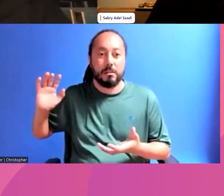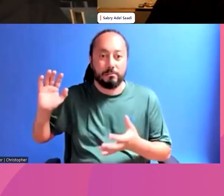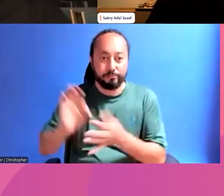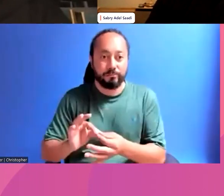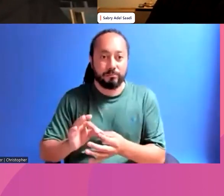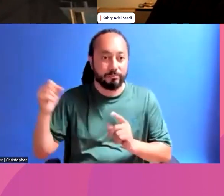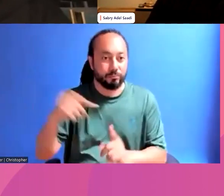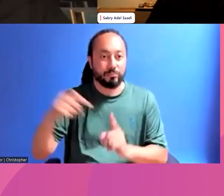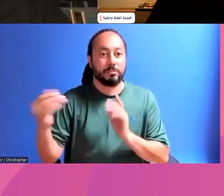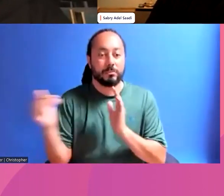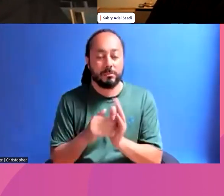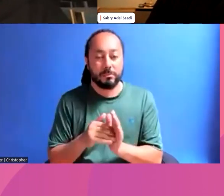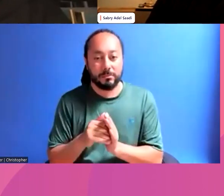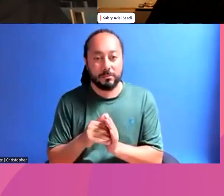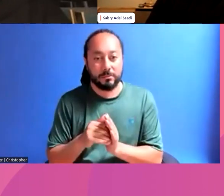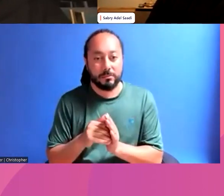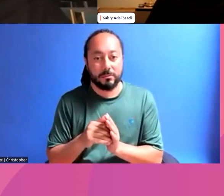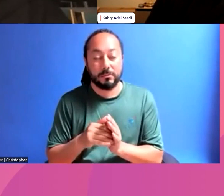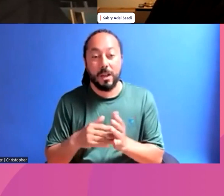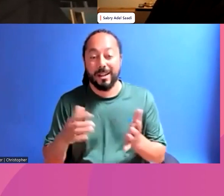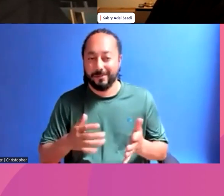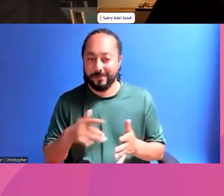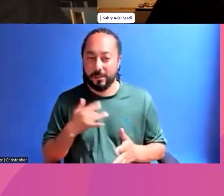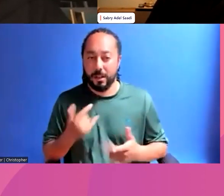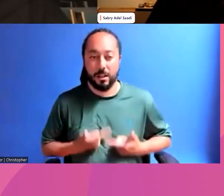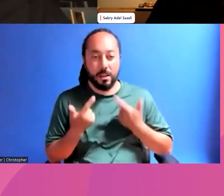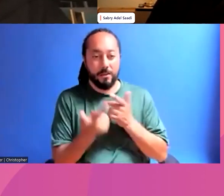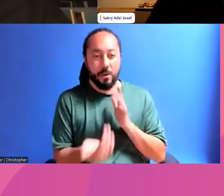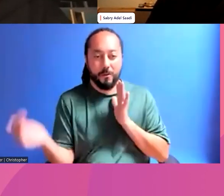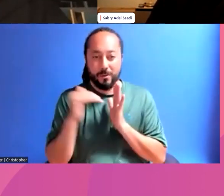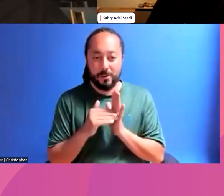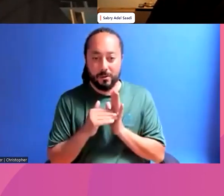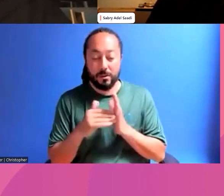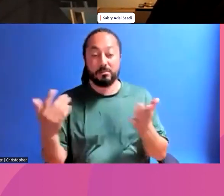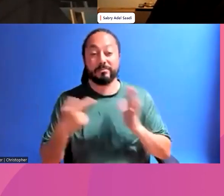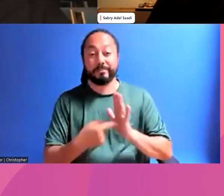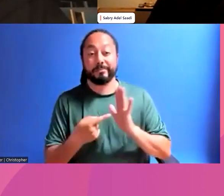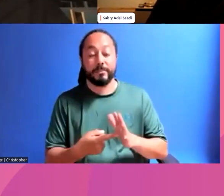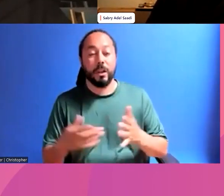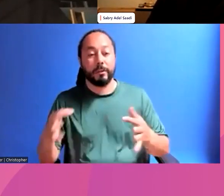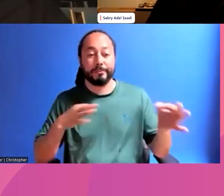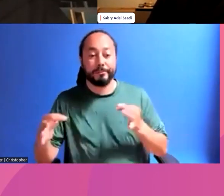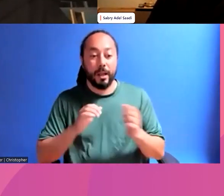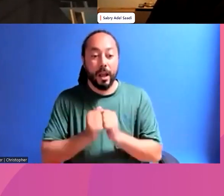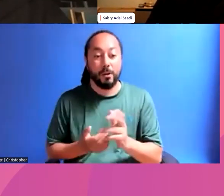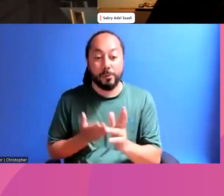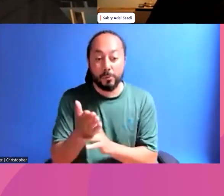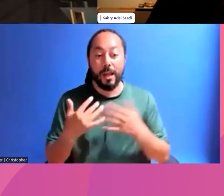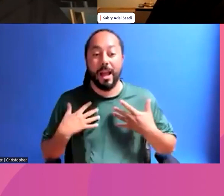also relive, even when you're talking about, let's say, how you went through the healthcare system, and you're telling someone,